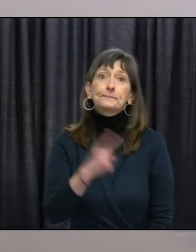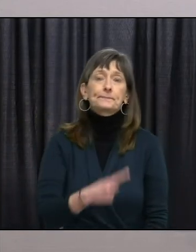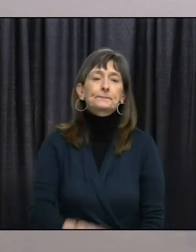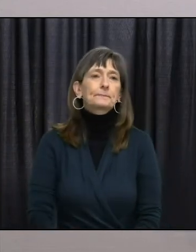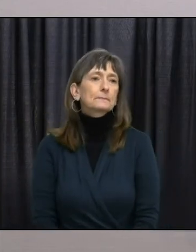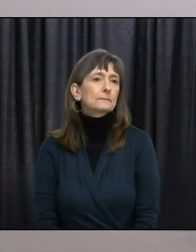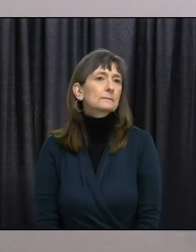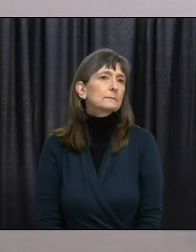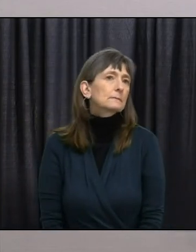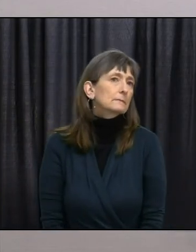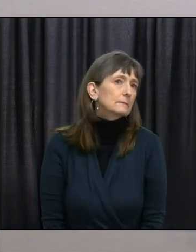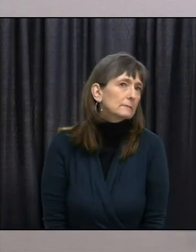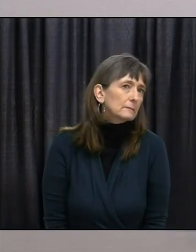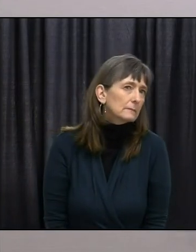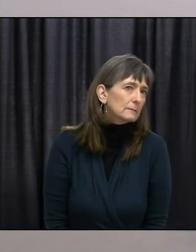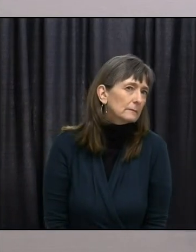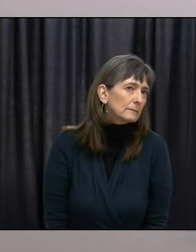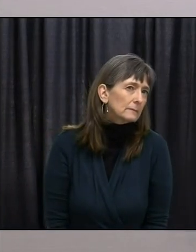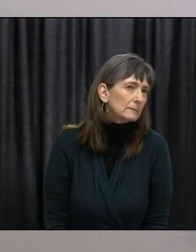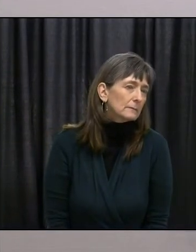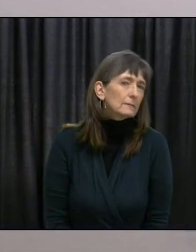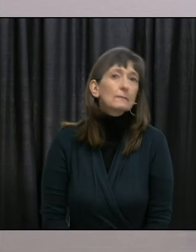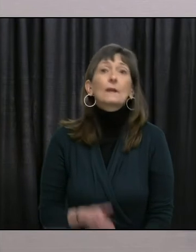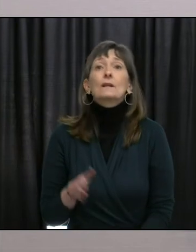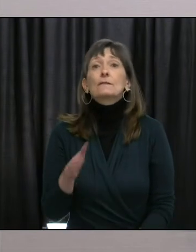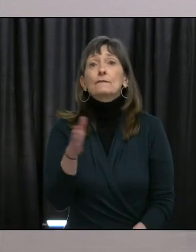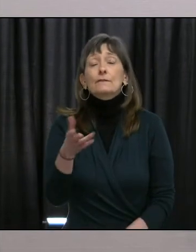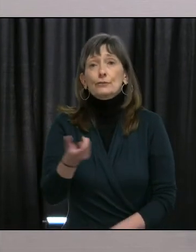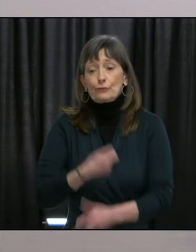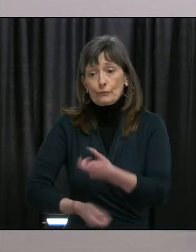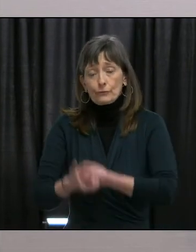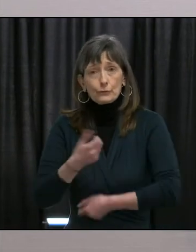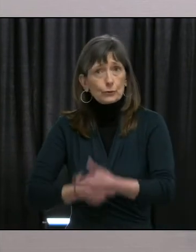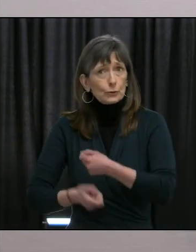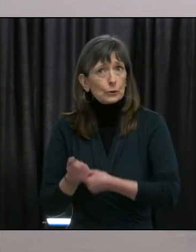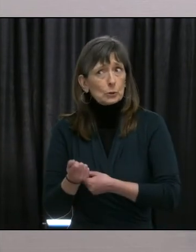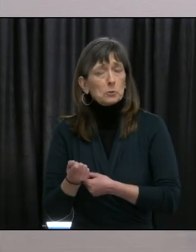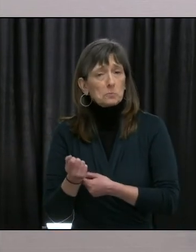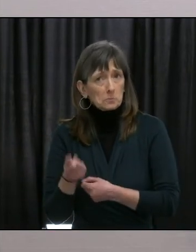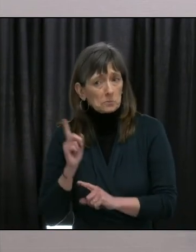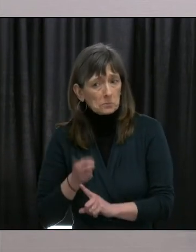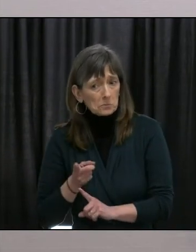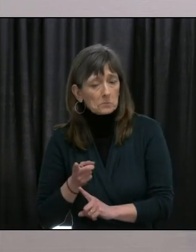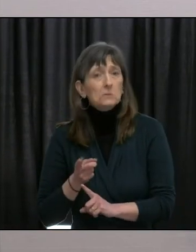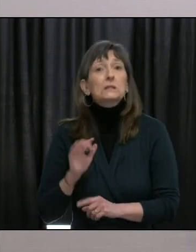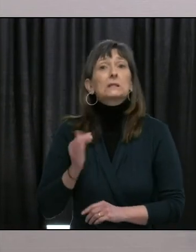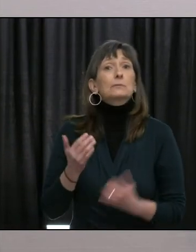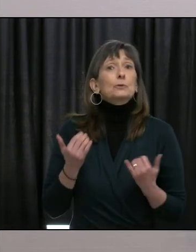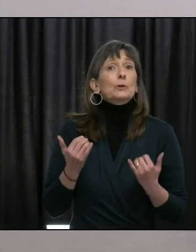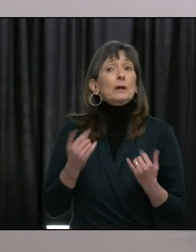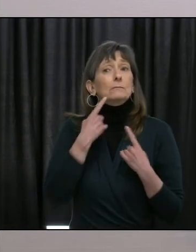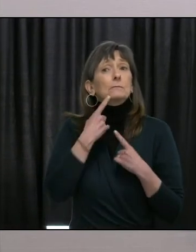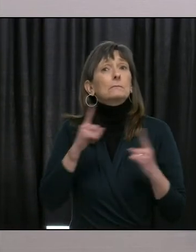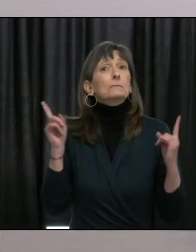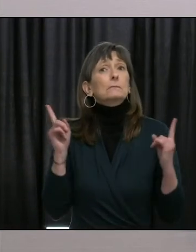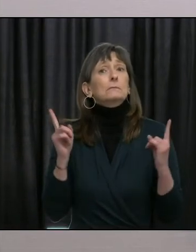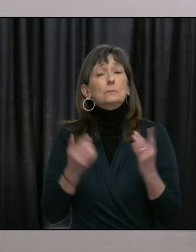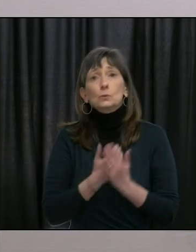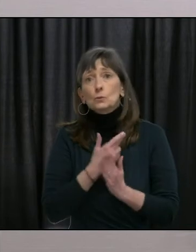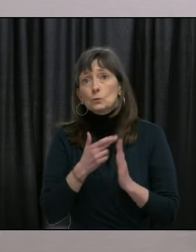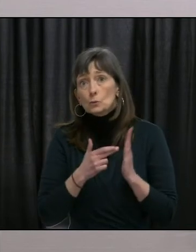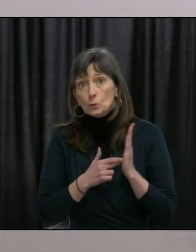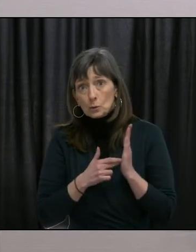Fish Harvesters Safety Association says that harvesters will find out today about new safety rules during the pandemic, assuming the